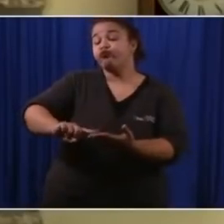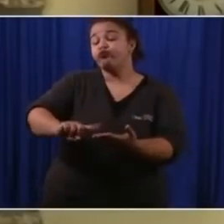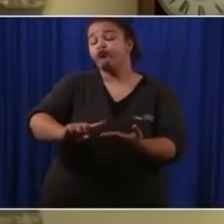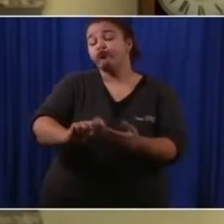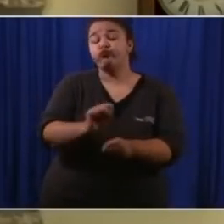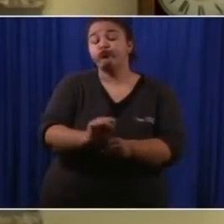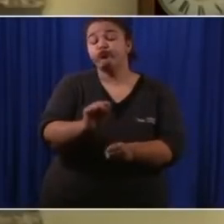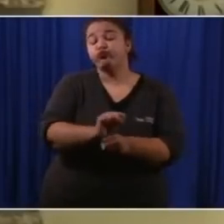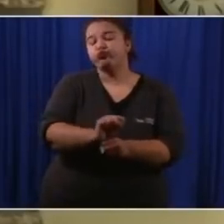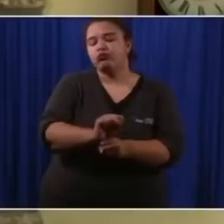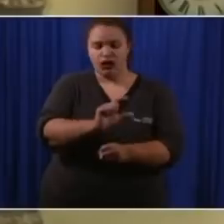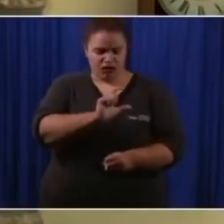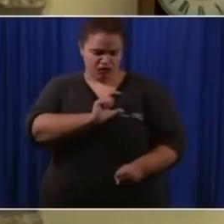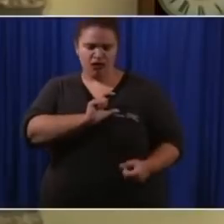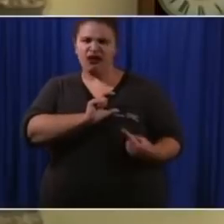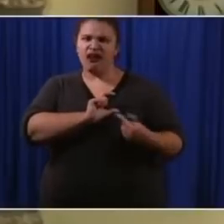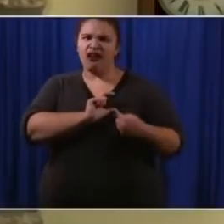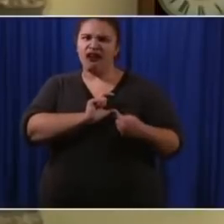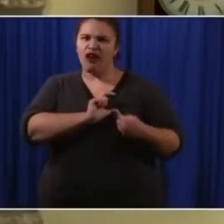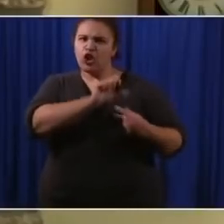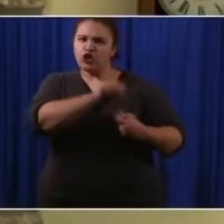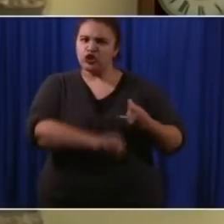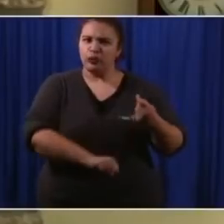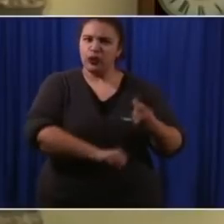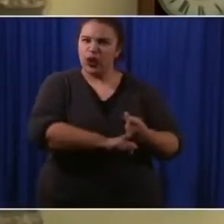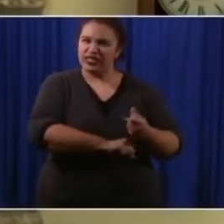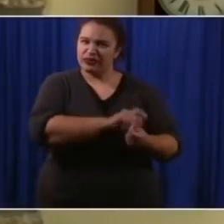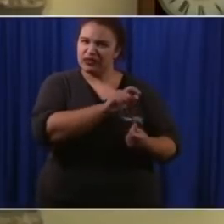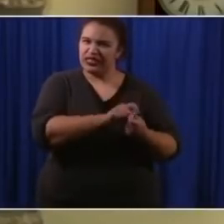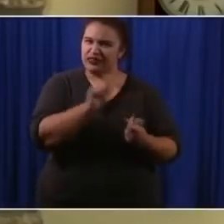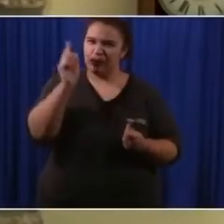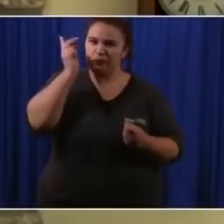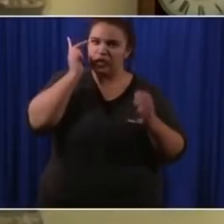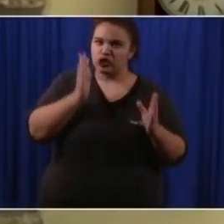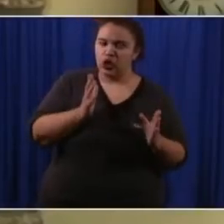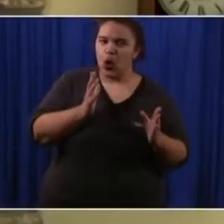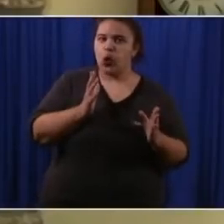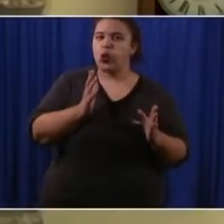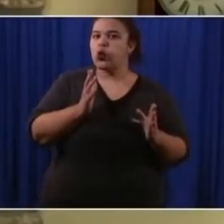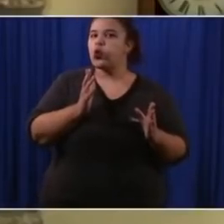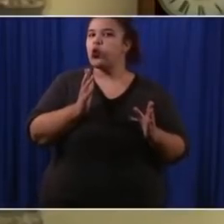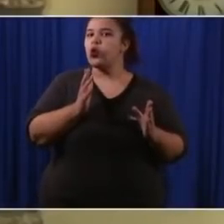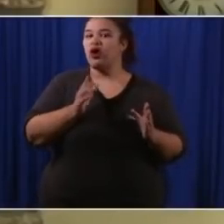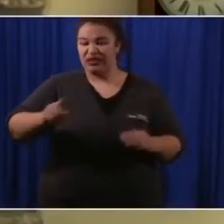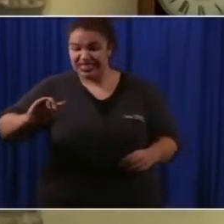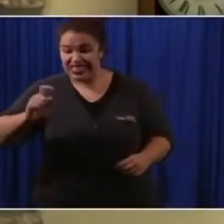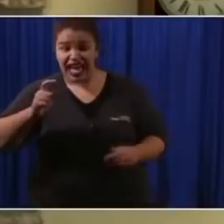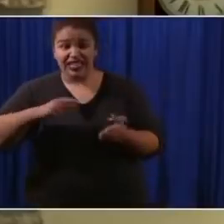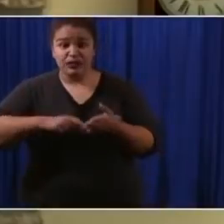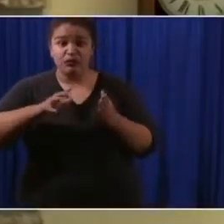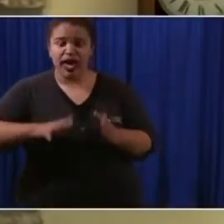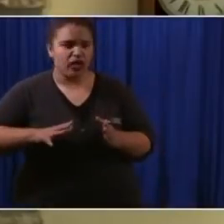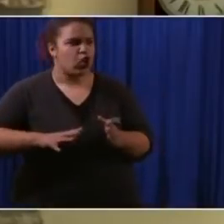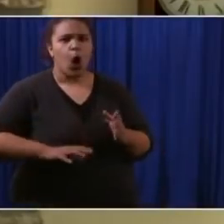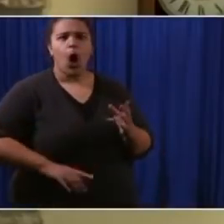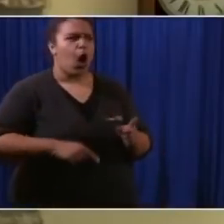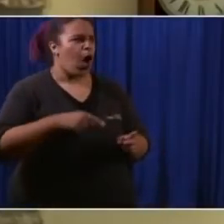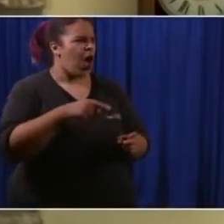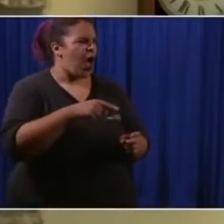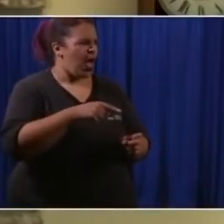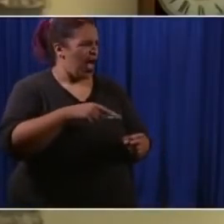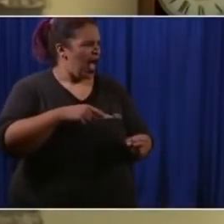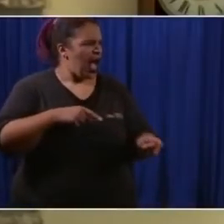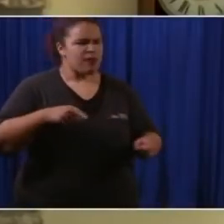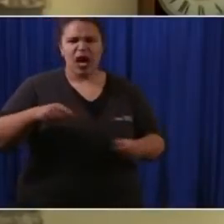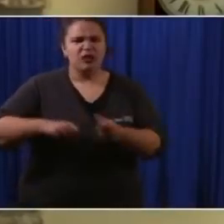time, and taxpayers paying for that person. So that's not allowed. So I think, Andy,